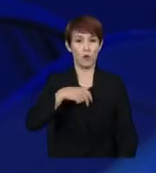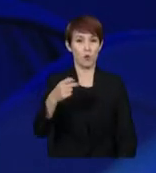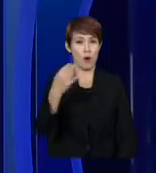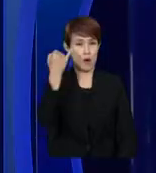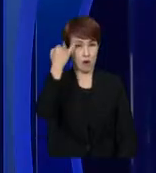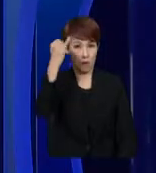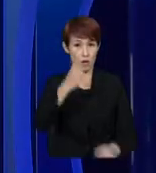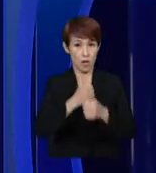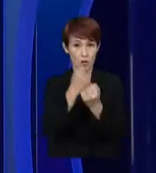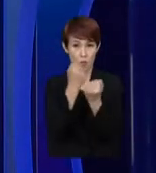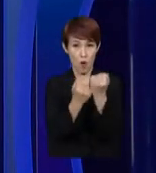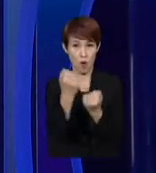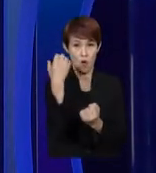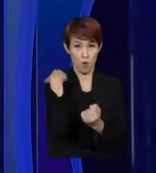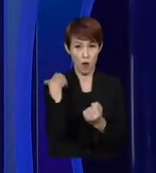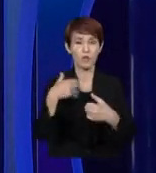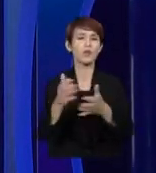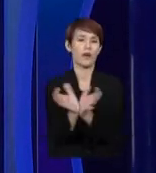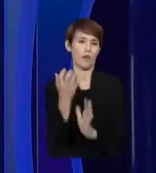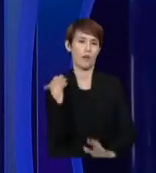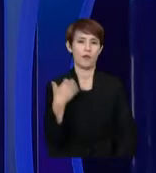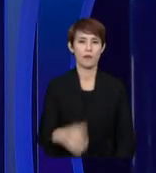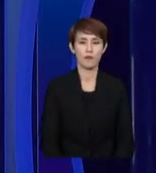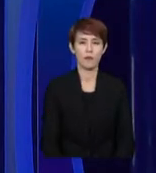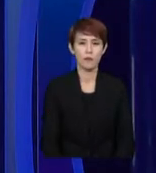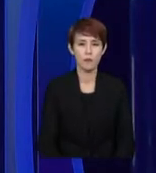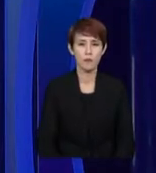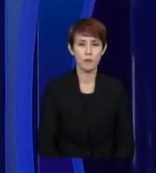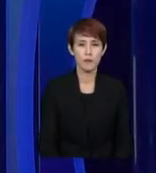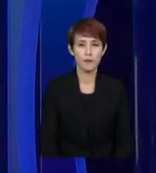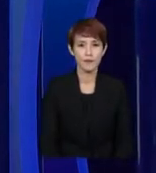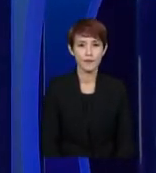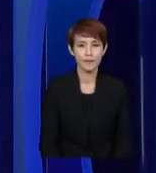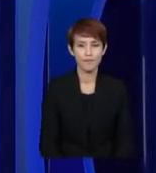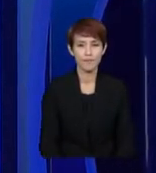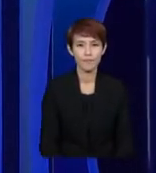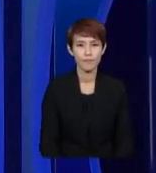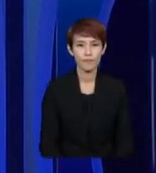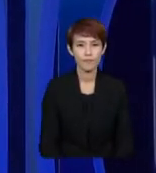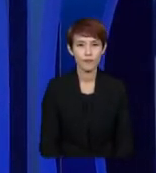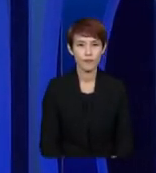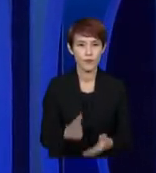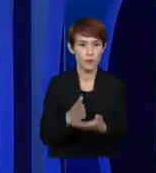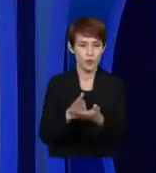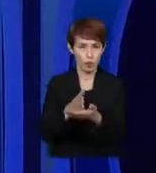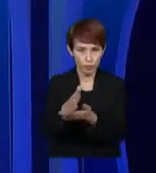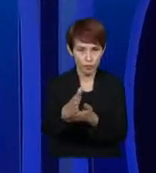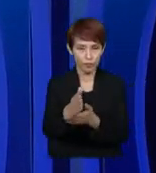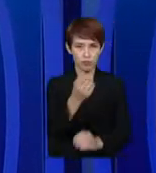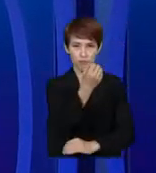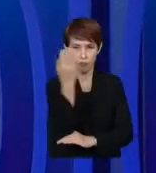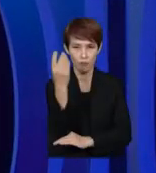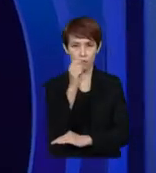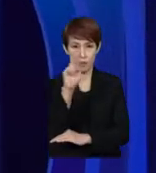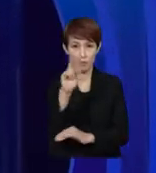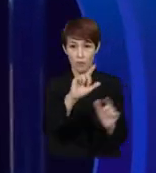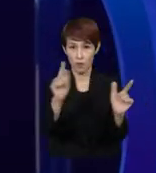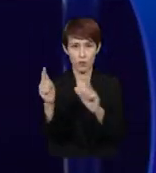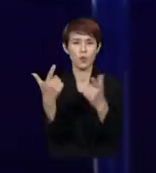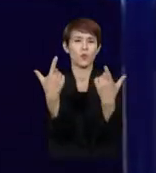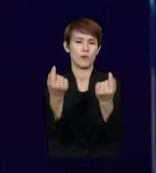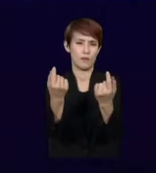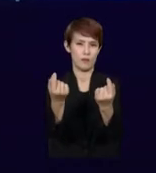this, arguably this also holds for professional news organizations. There's a lot of worries these days